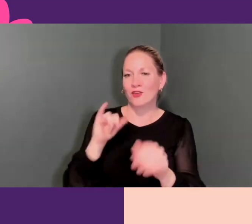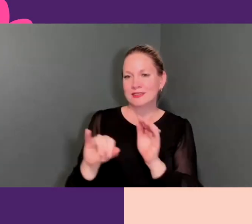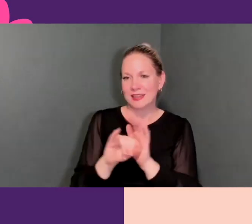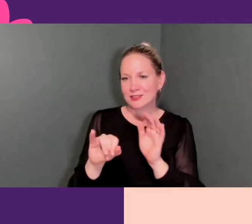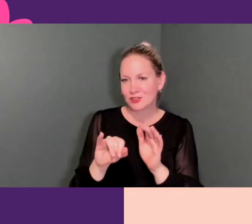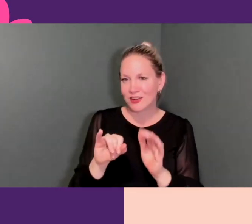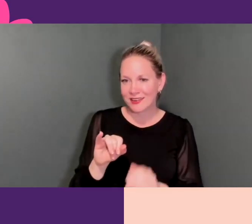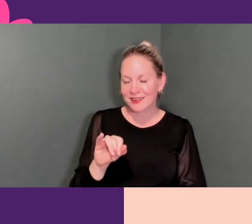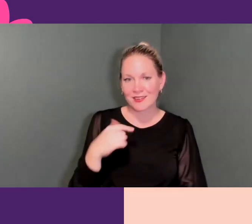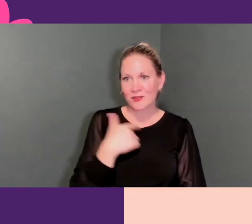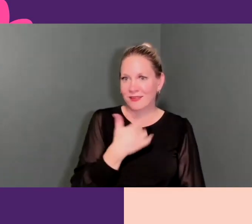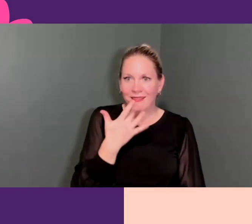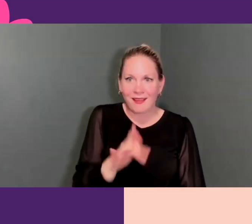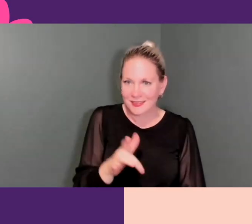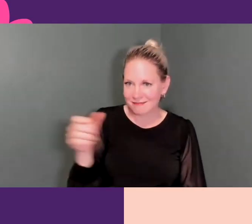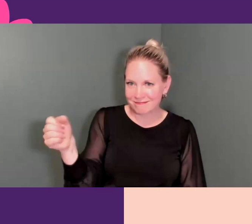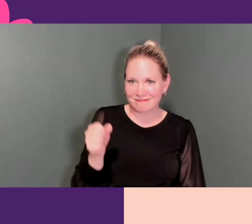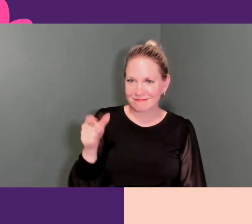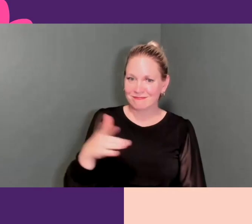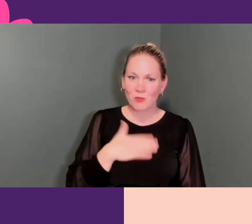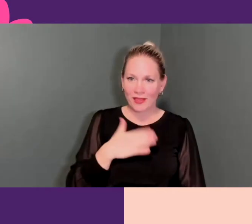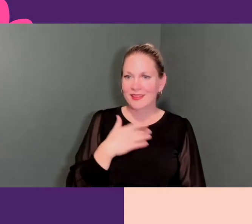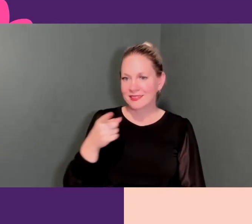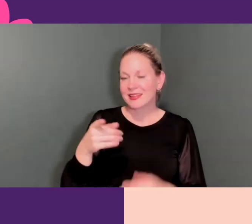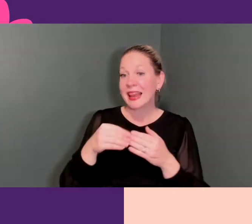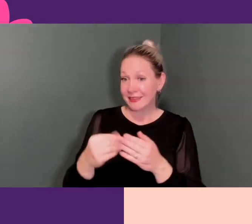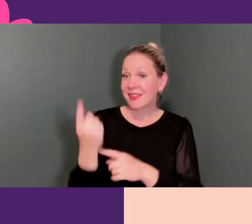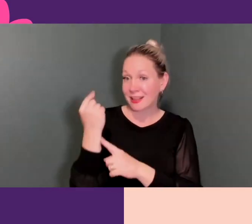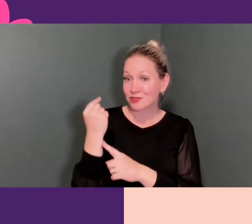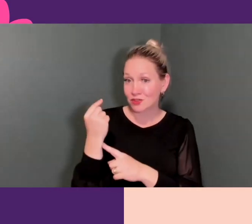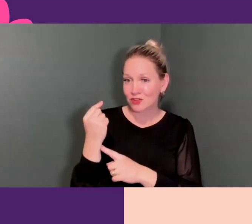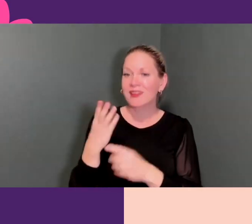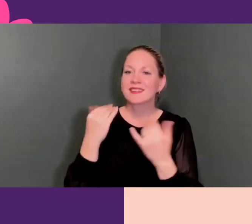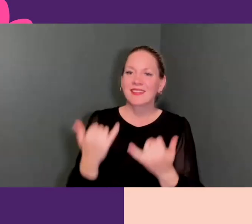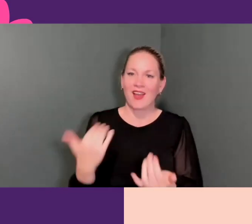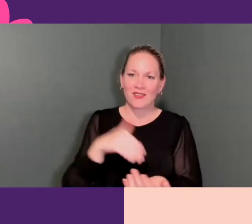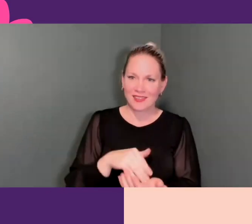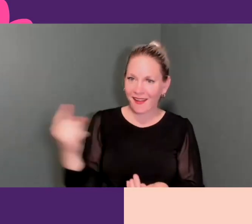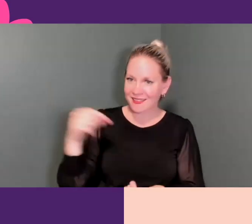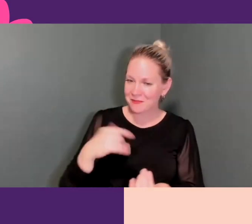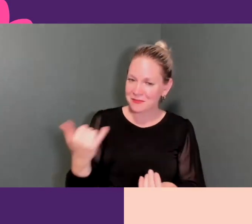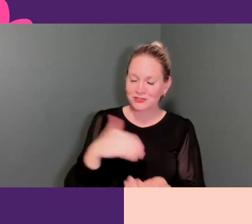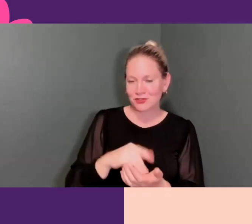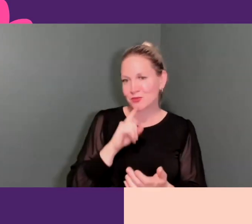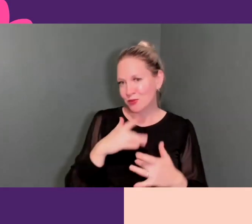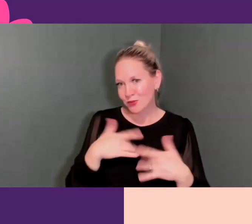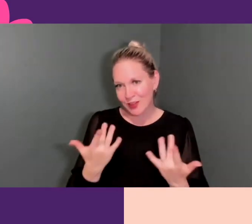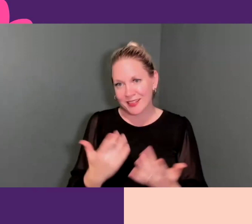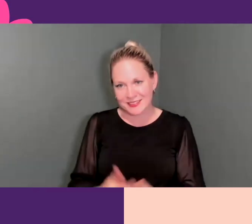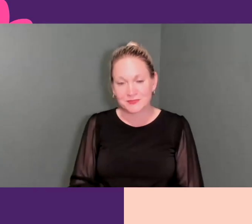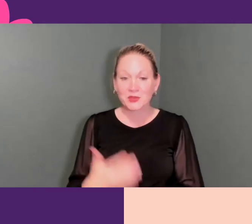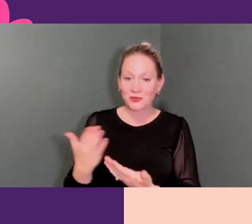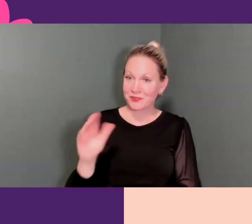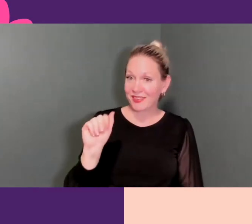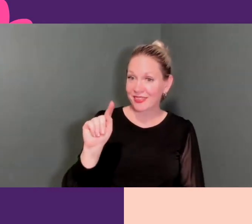were actually lucky enough to have Athena lead this program last year, and we're truly grateful, Athena, that you've returned this year. Athena